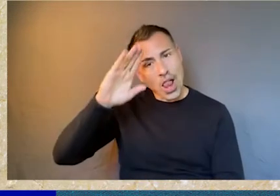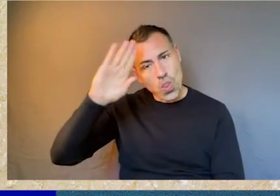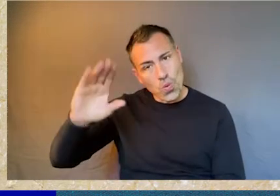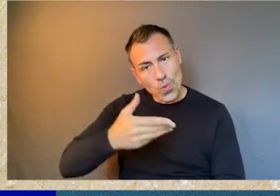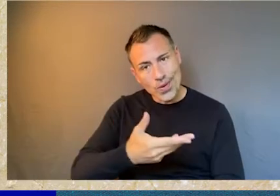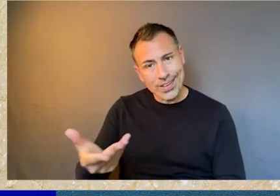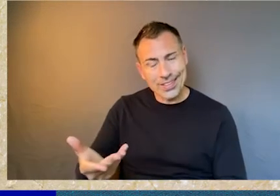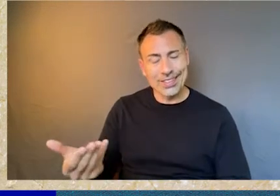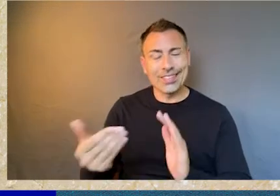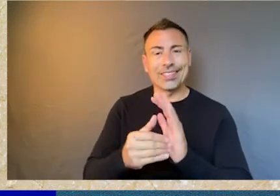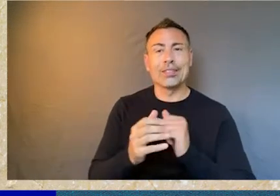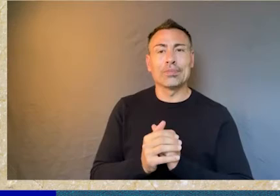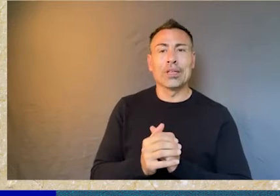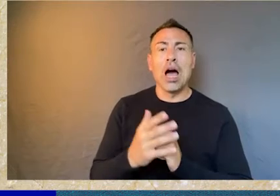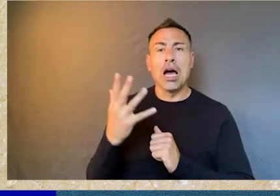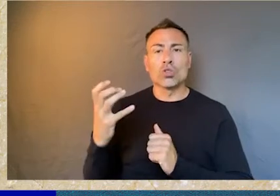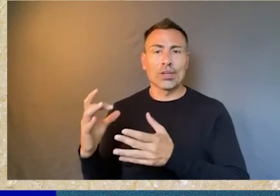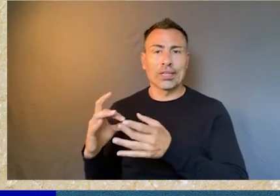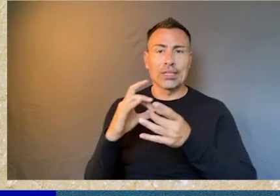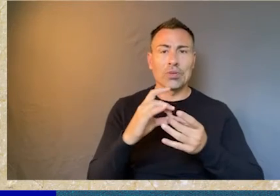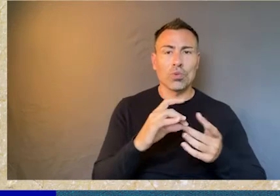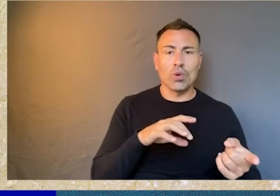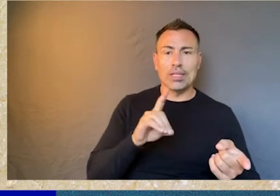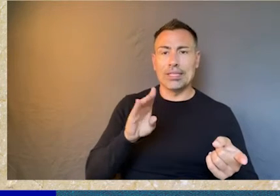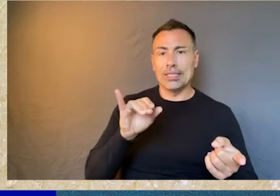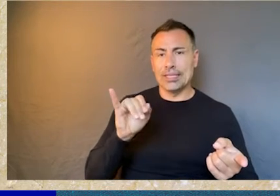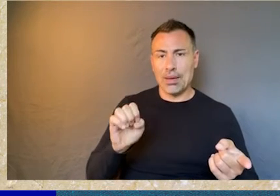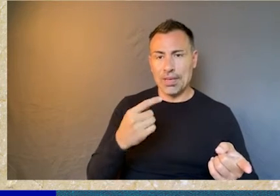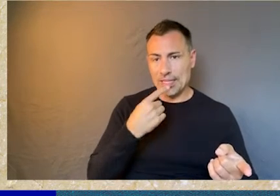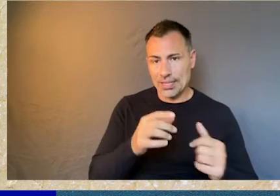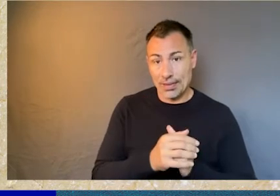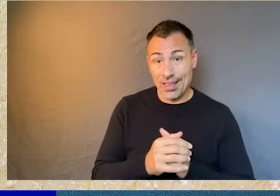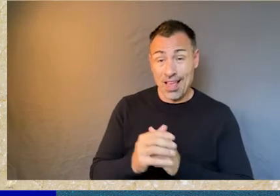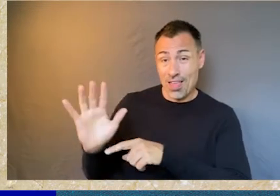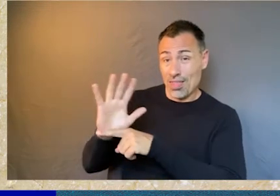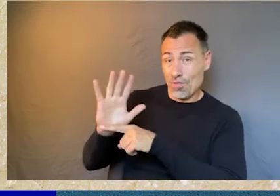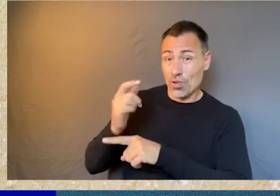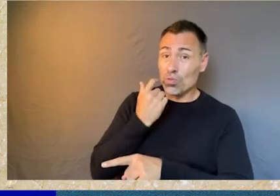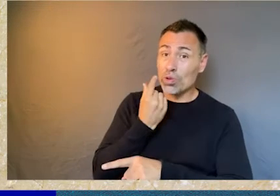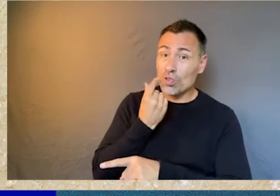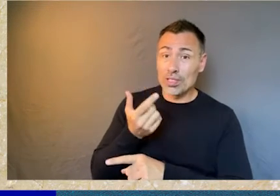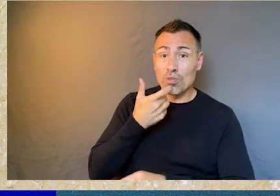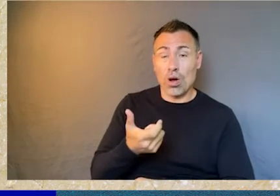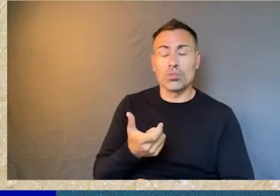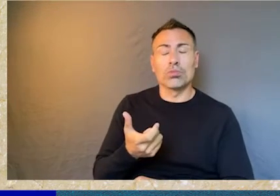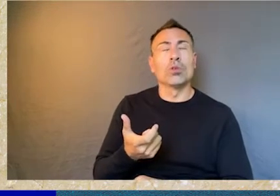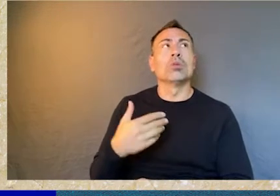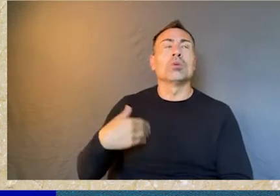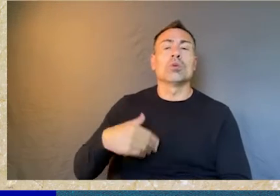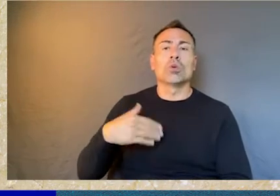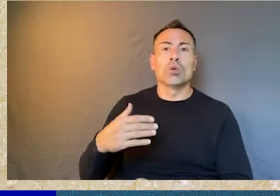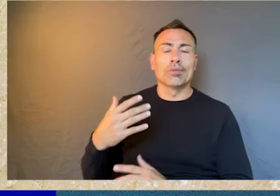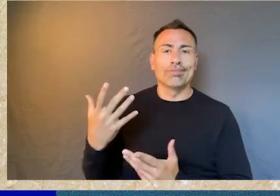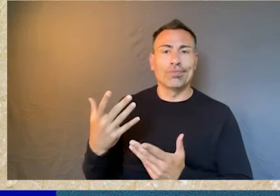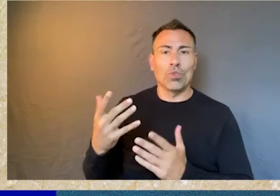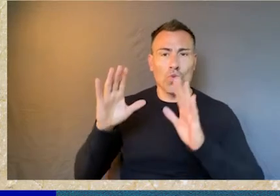Just to connect with what Debbie said earlier, I think the video is a really wonderful reminder of